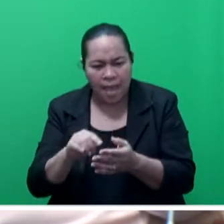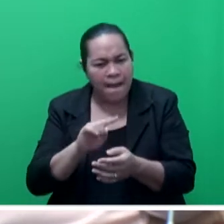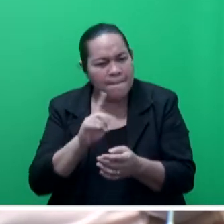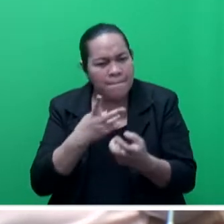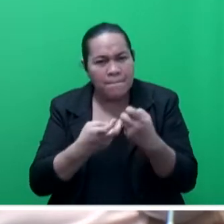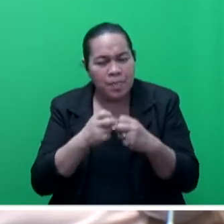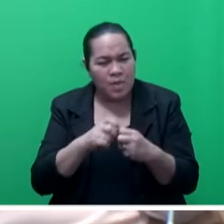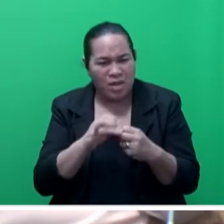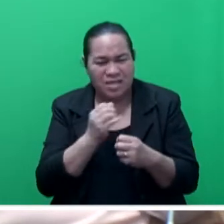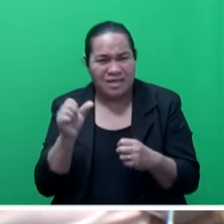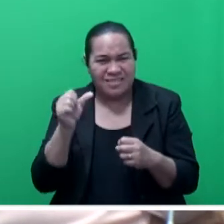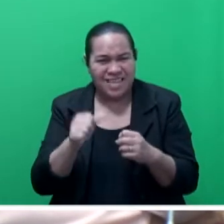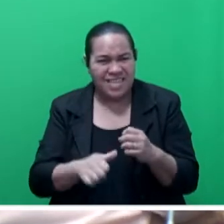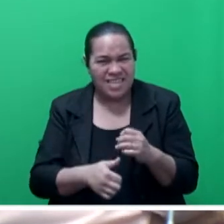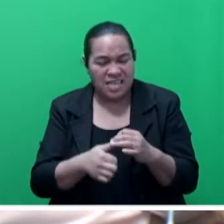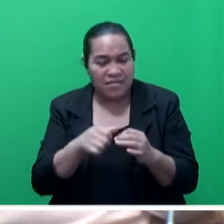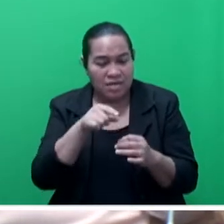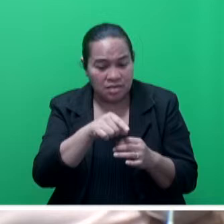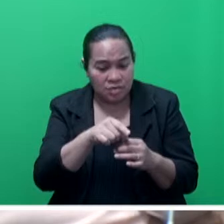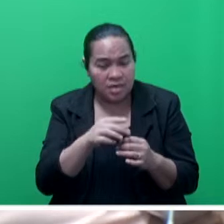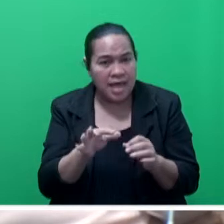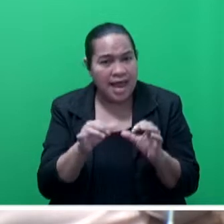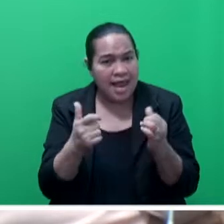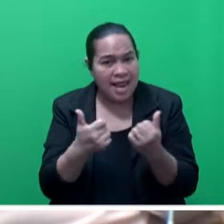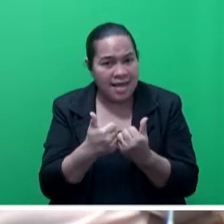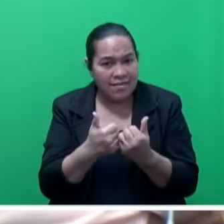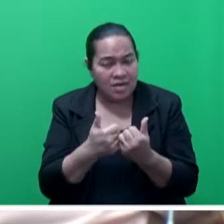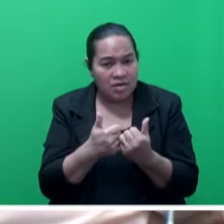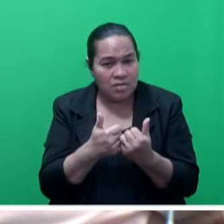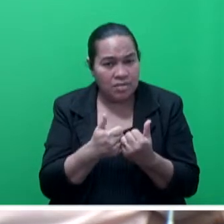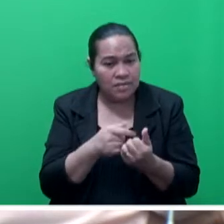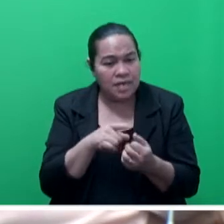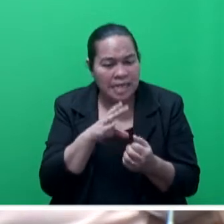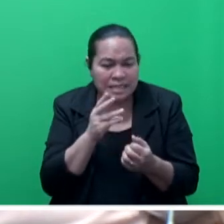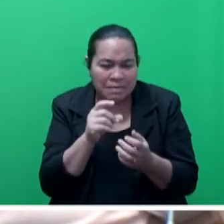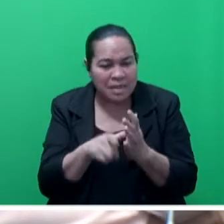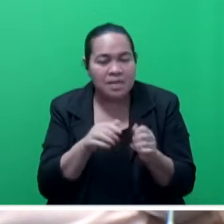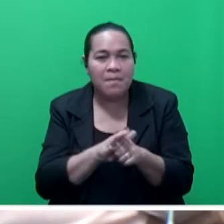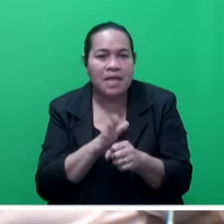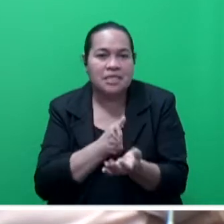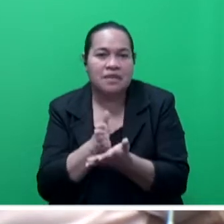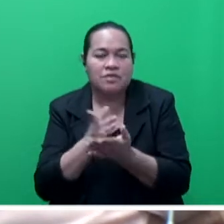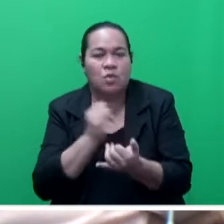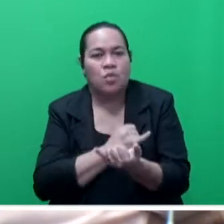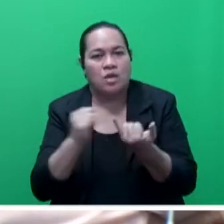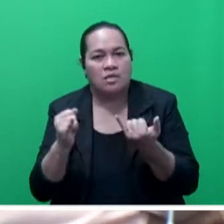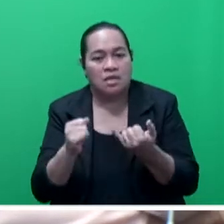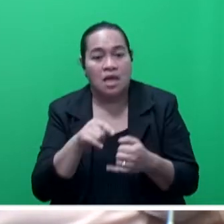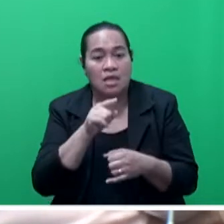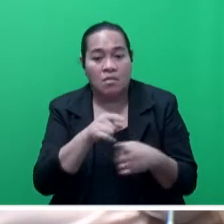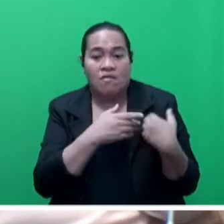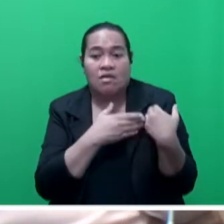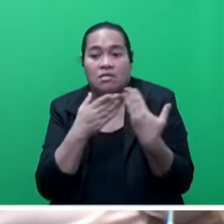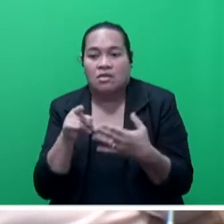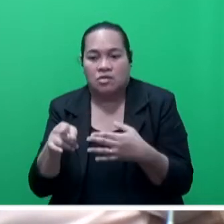of the disadvantages of SLAs, service level agreements, could be that sometimes it can make service worse because they can let the provider take the full amount of